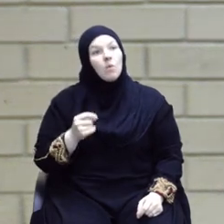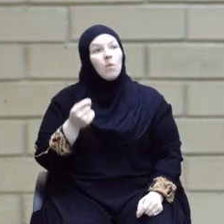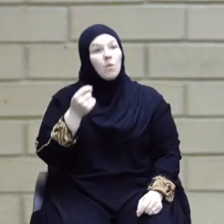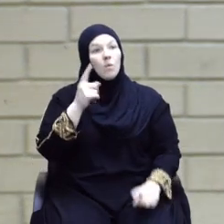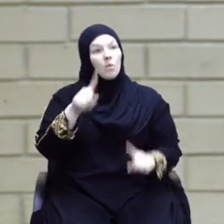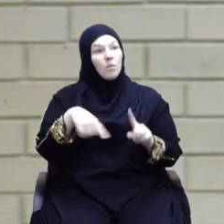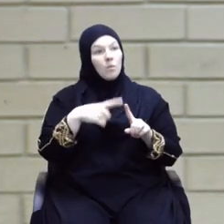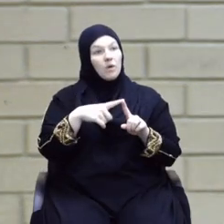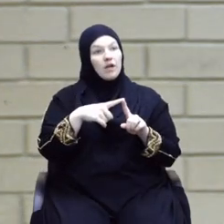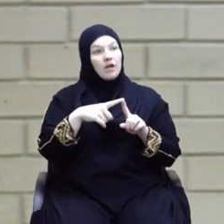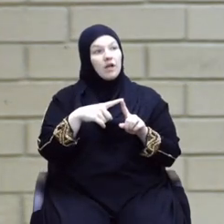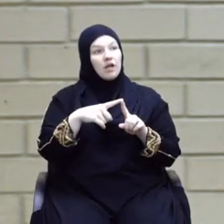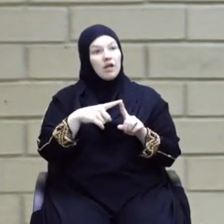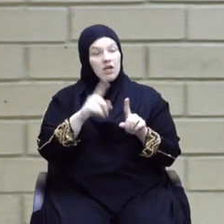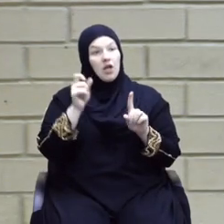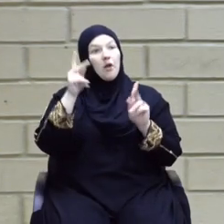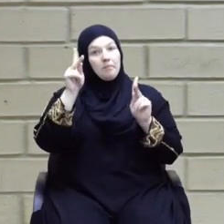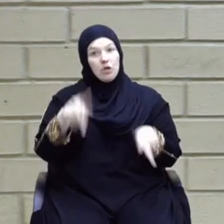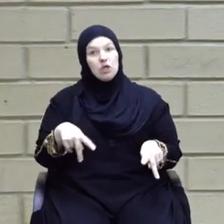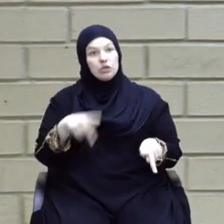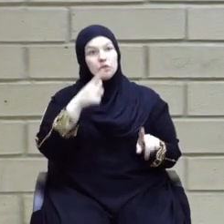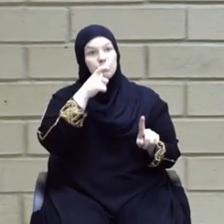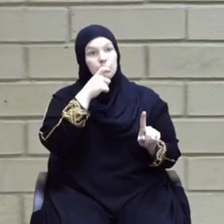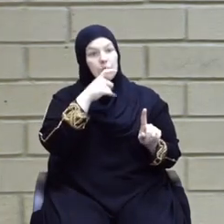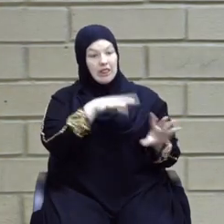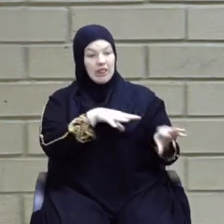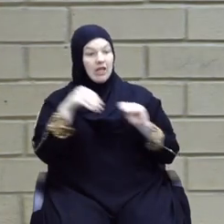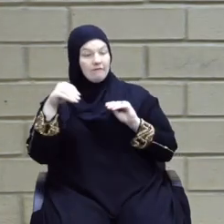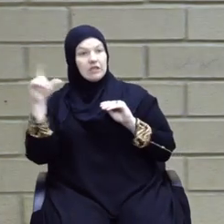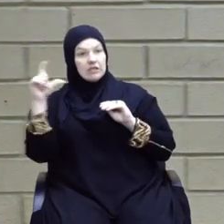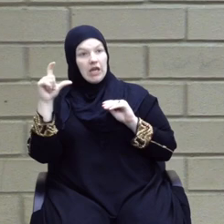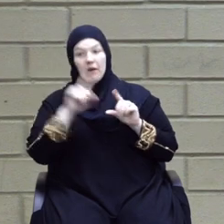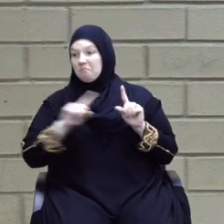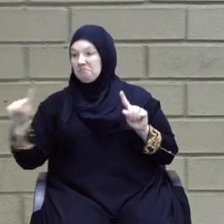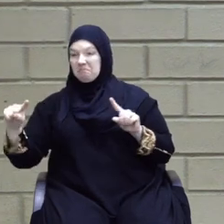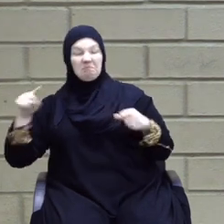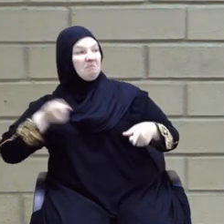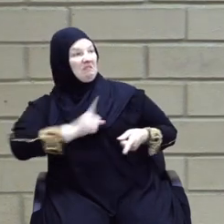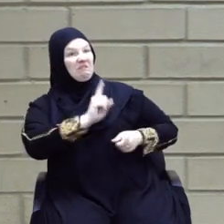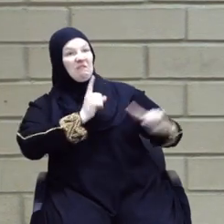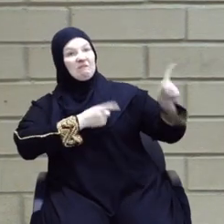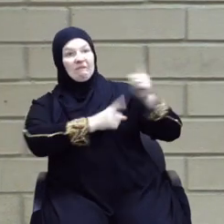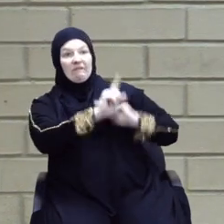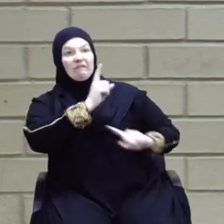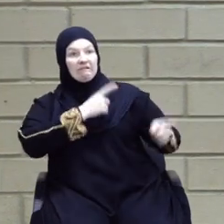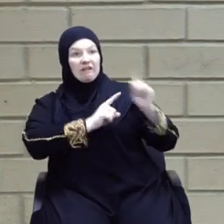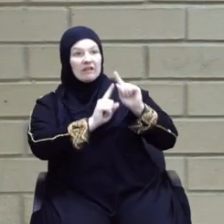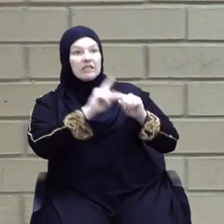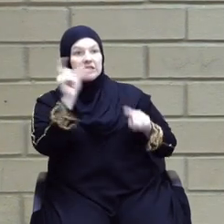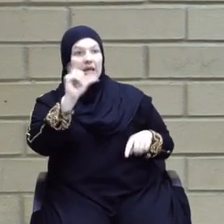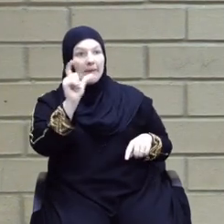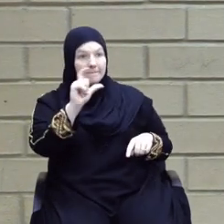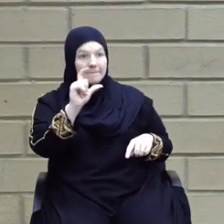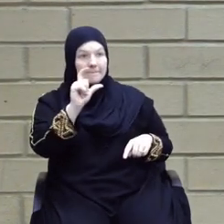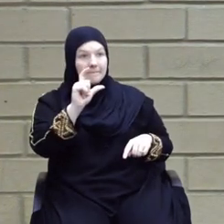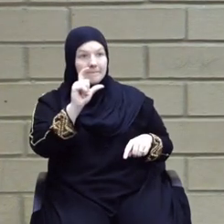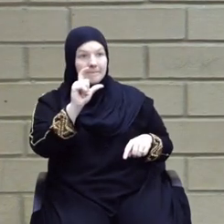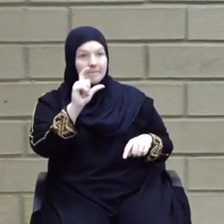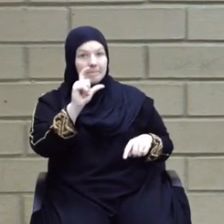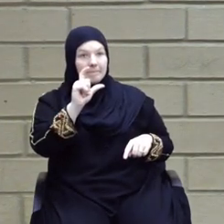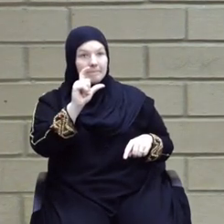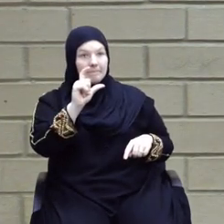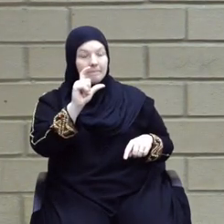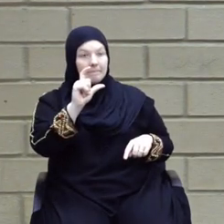once a deserter attacks Islam, you will find that the Western media comes to his or her defense,